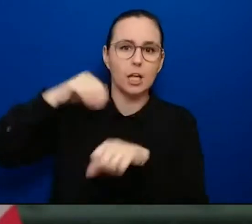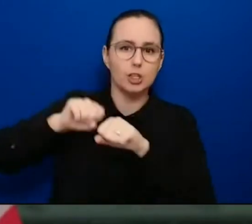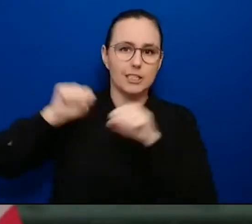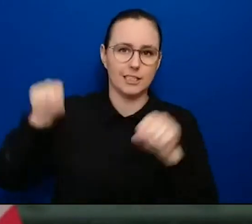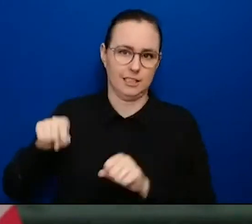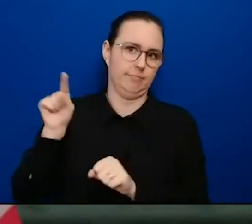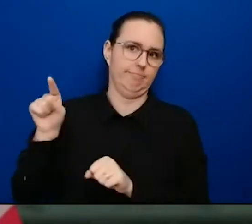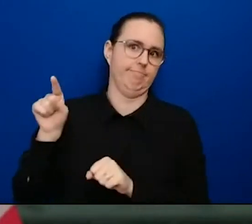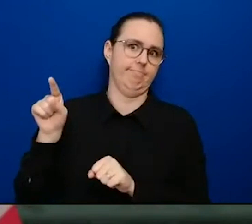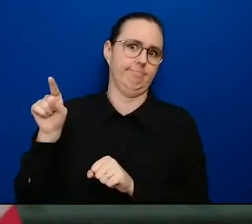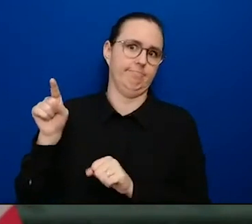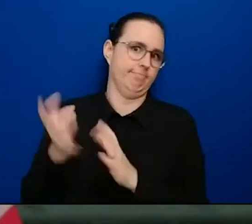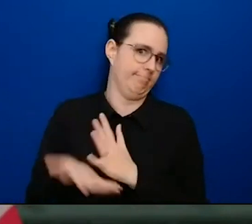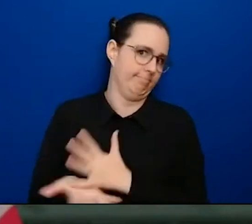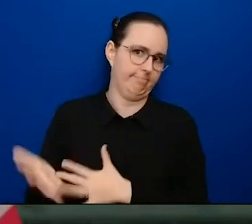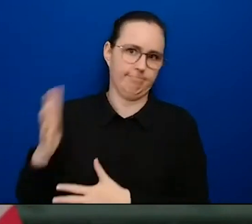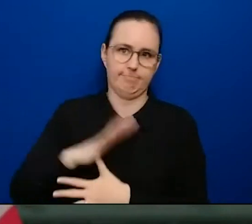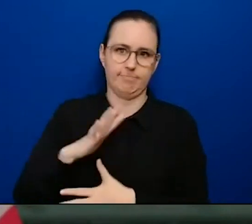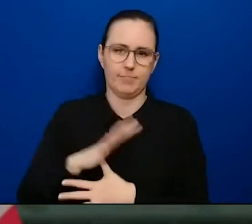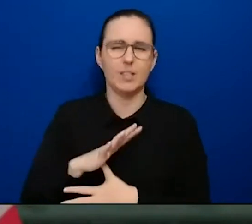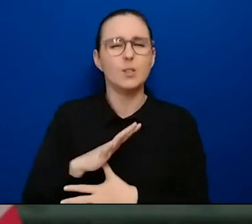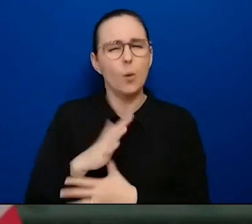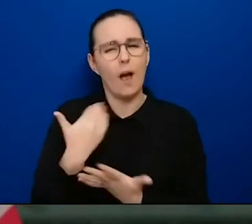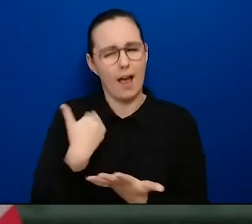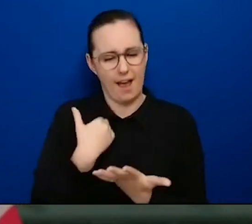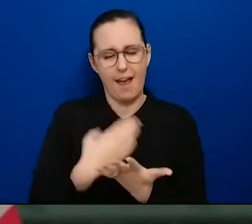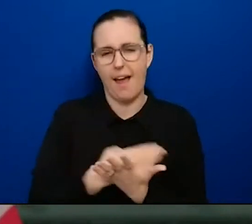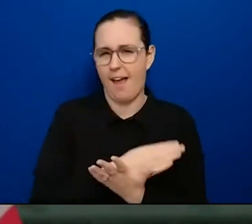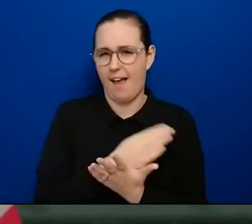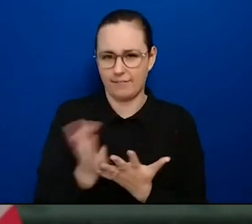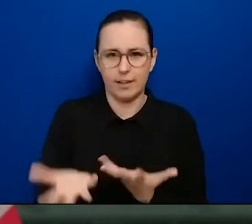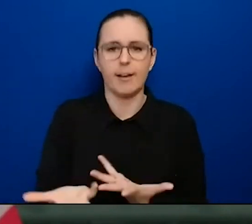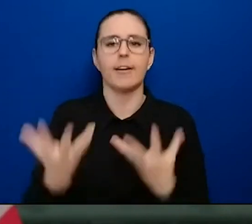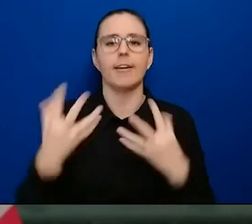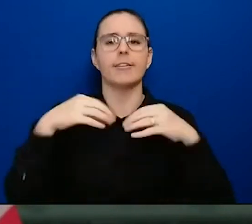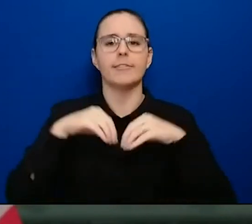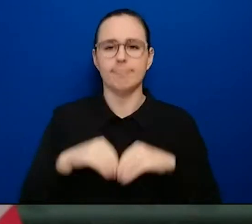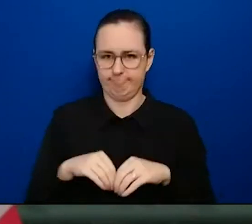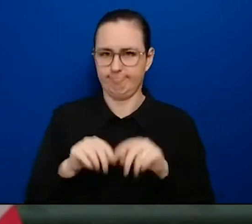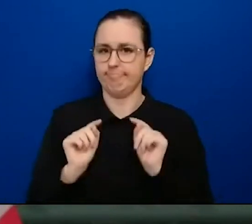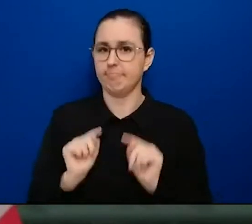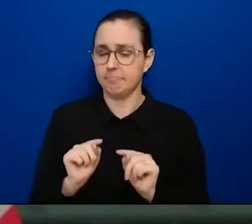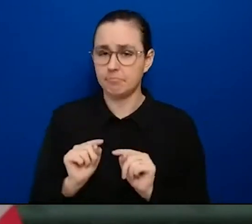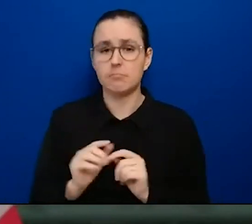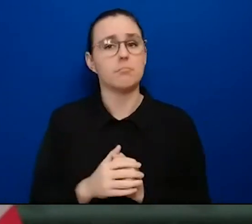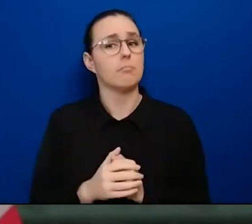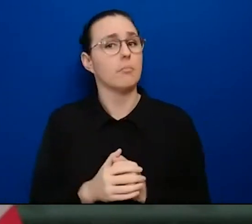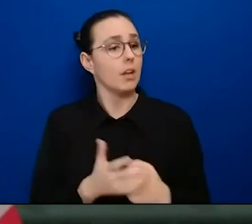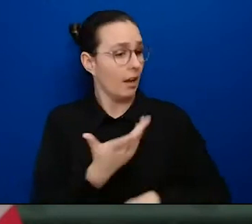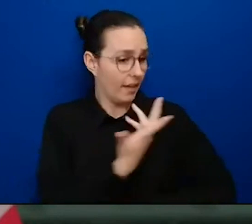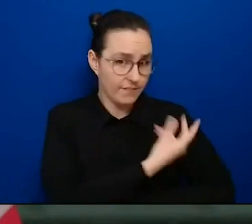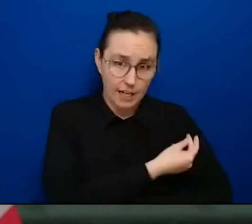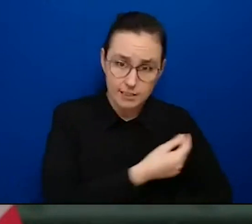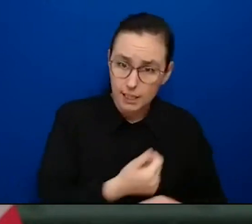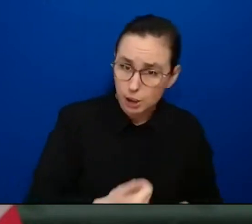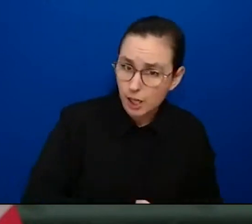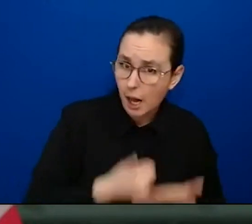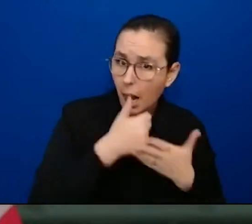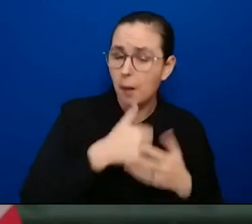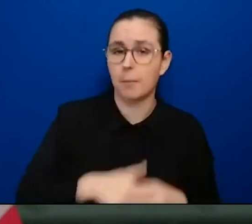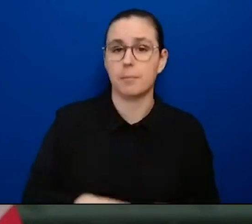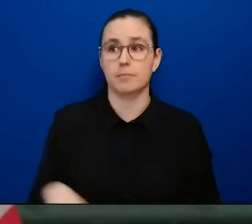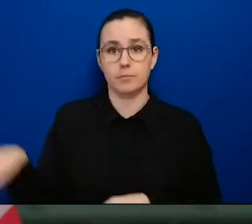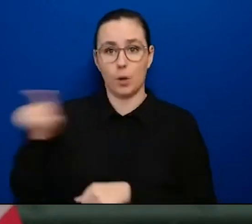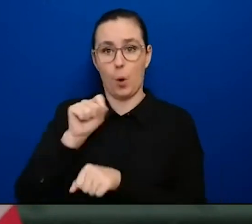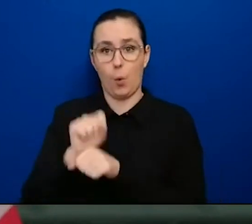is a combination of infection and prevention and control measures, on the increased vaccination, on the healthcare worker vaccination